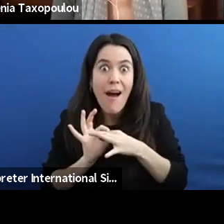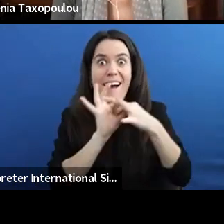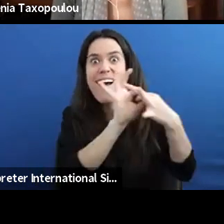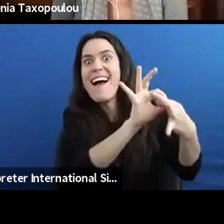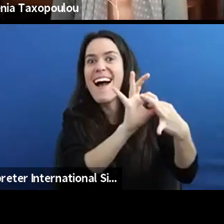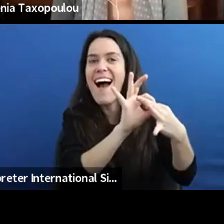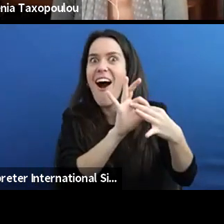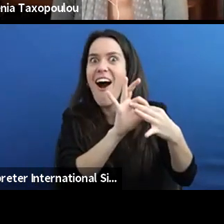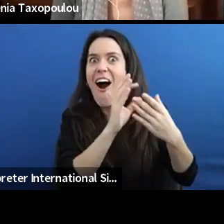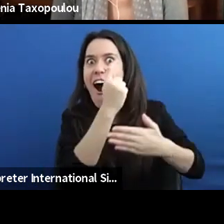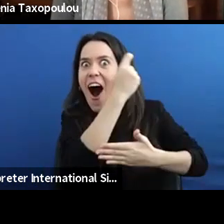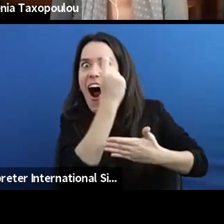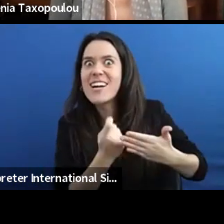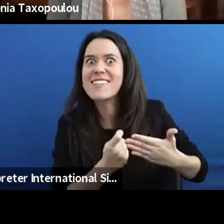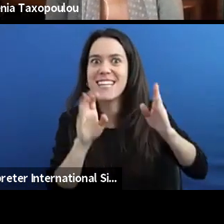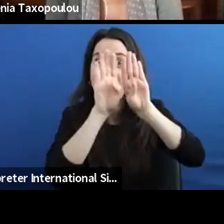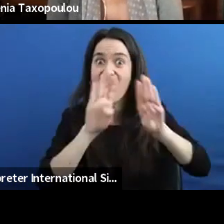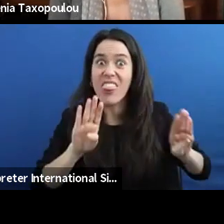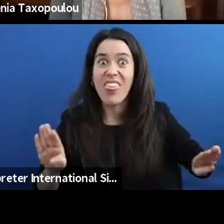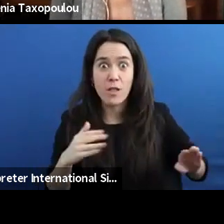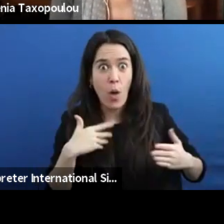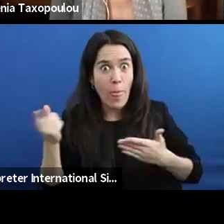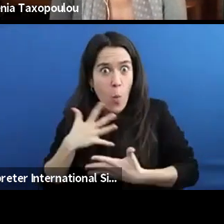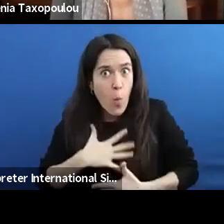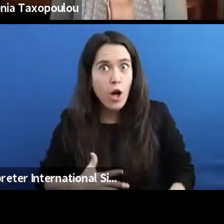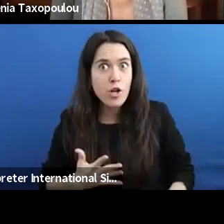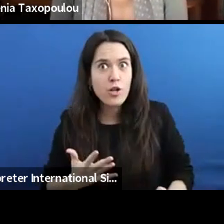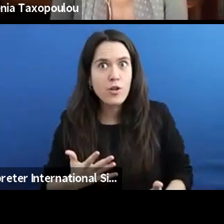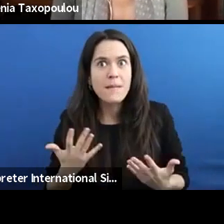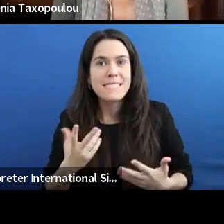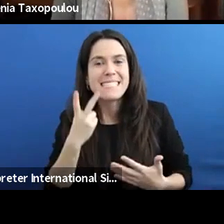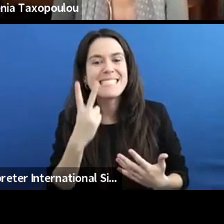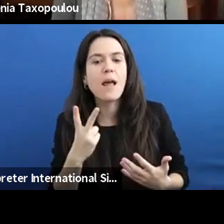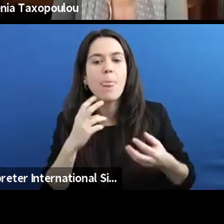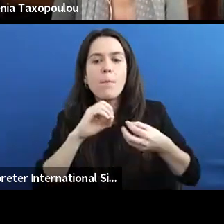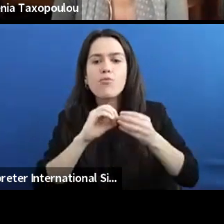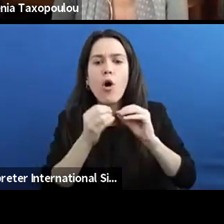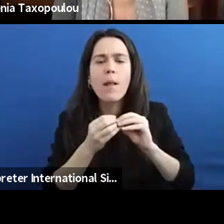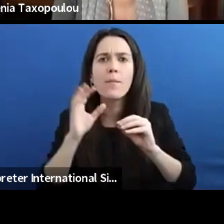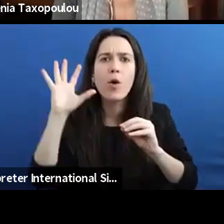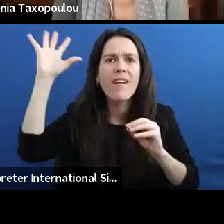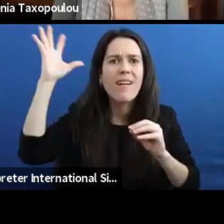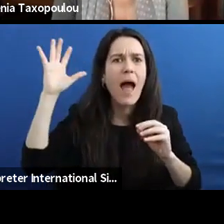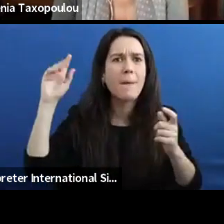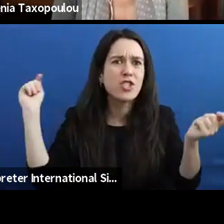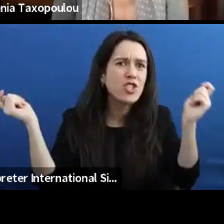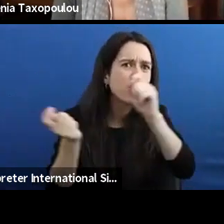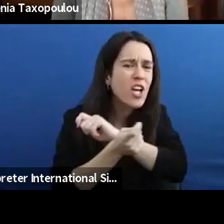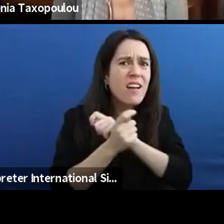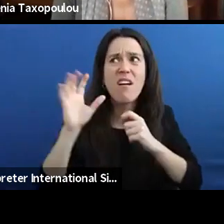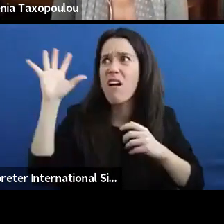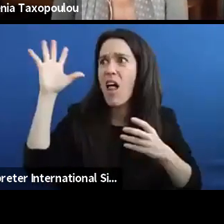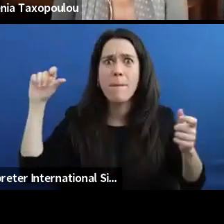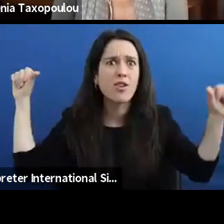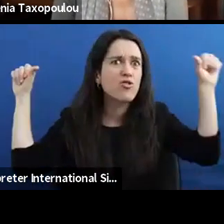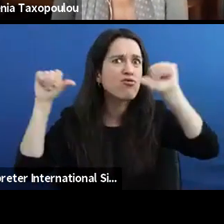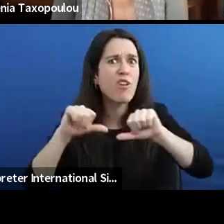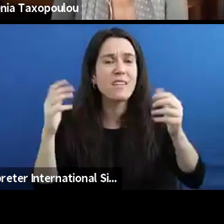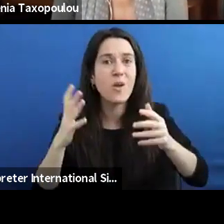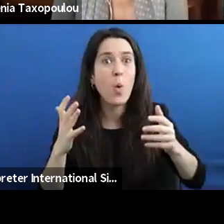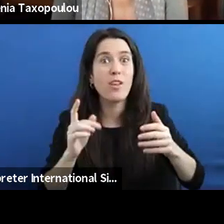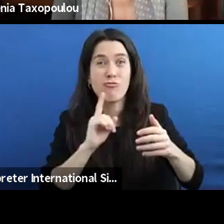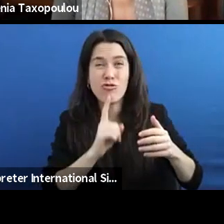for example, because the problem or the problem of the climate change or climate crisis seems to be so difficult